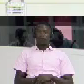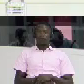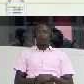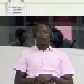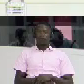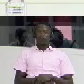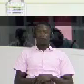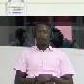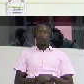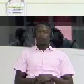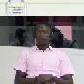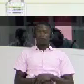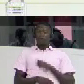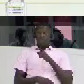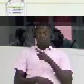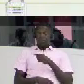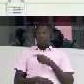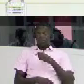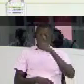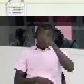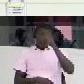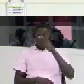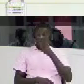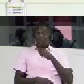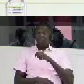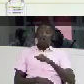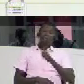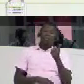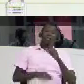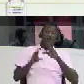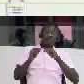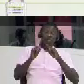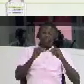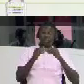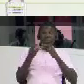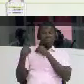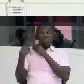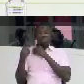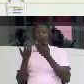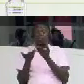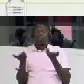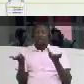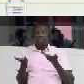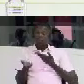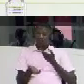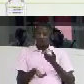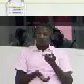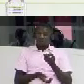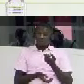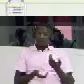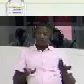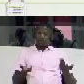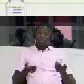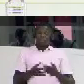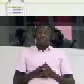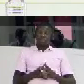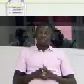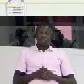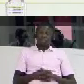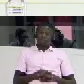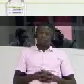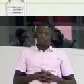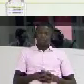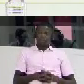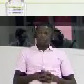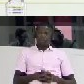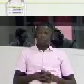As RSM, did you carry out any activities? Comme ni nga nekkee RSM nag ndax am na ay yëngu-yëngu yoo xam ne di nga ko